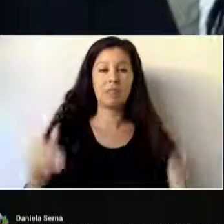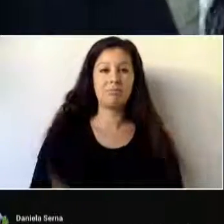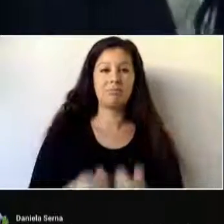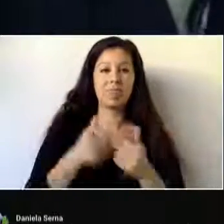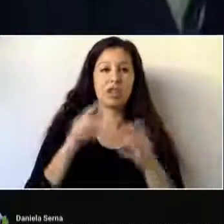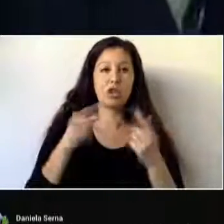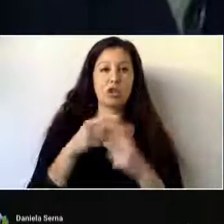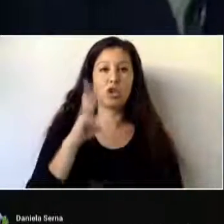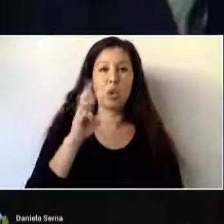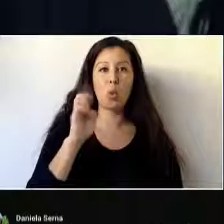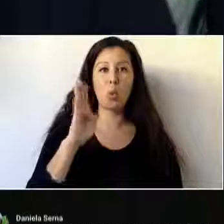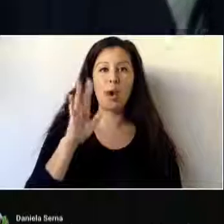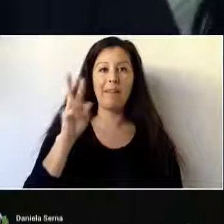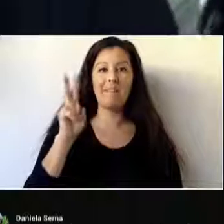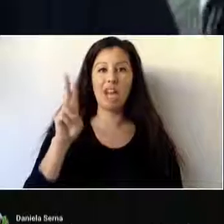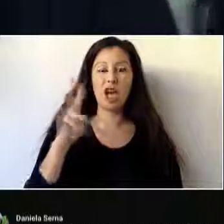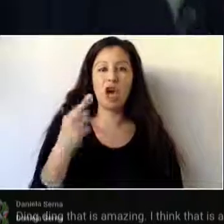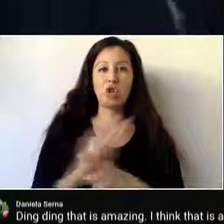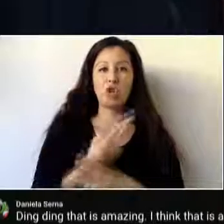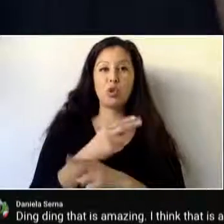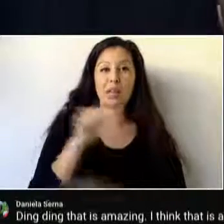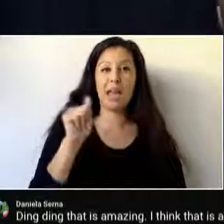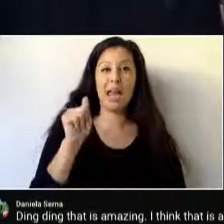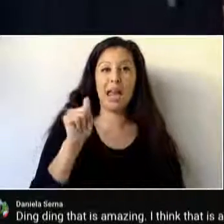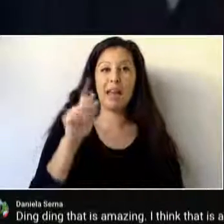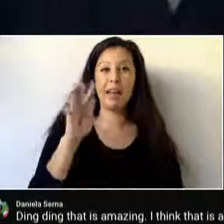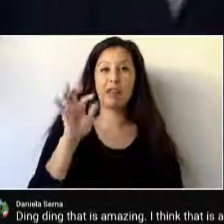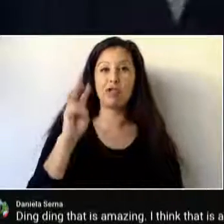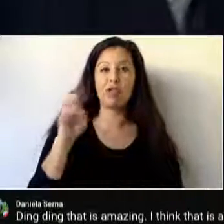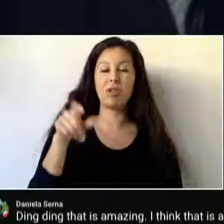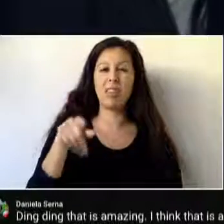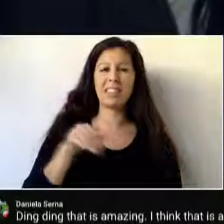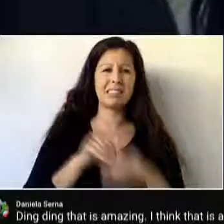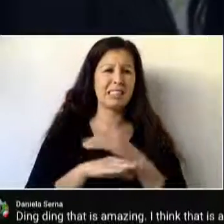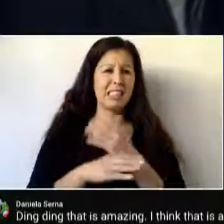WebVR using A-frame. So this is all really accessible stuff.